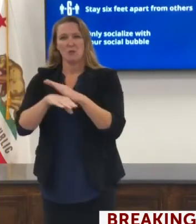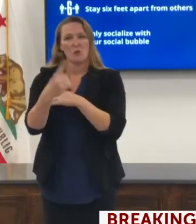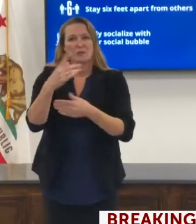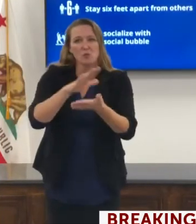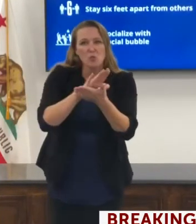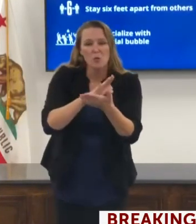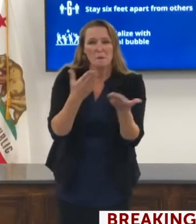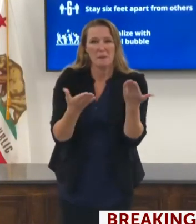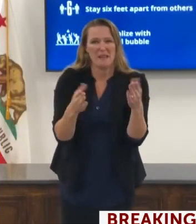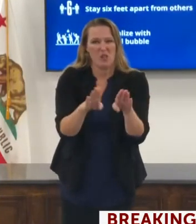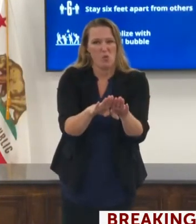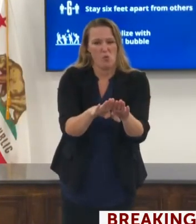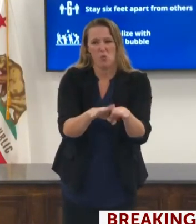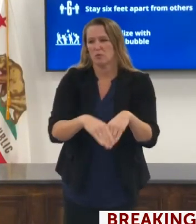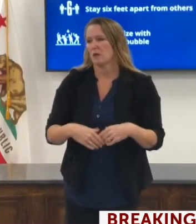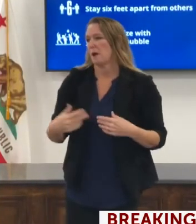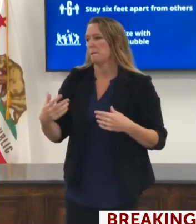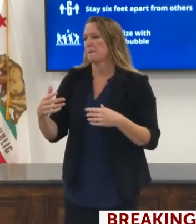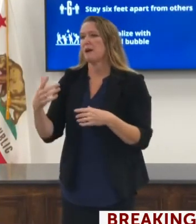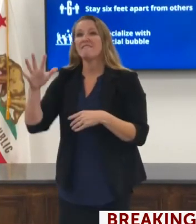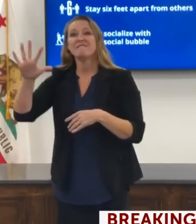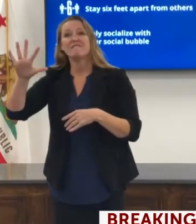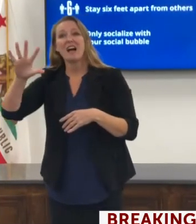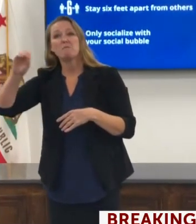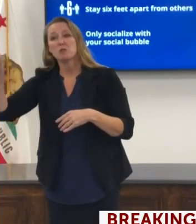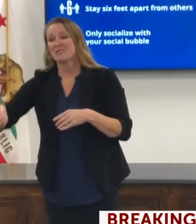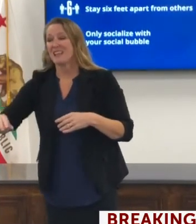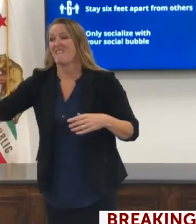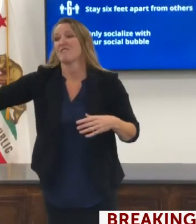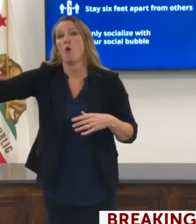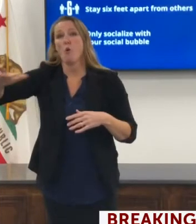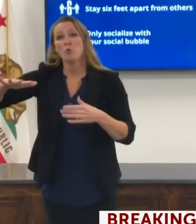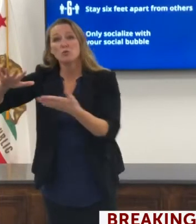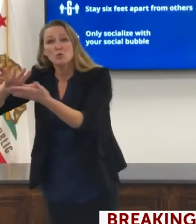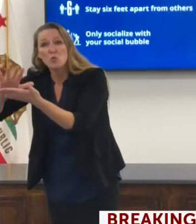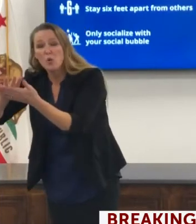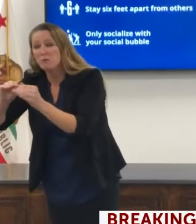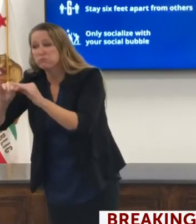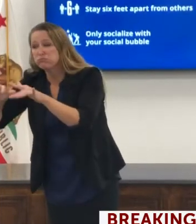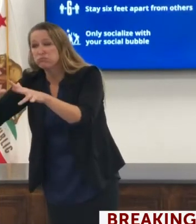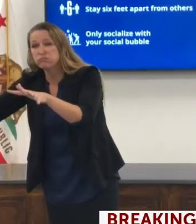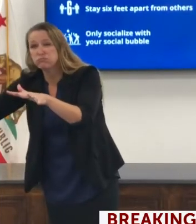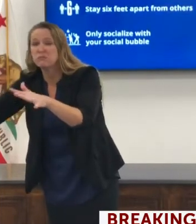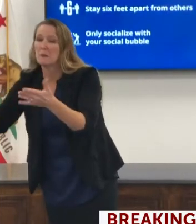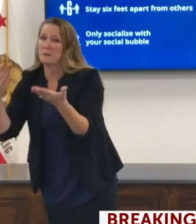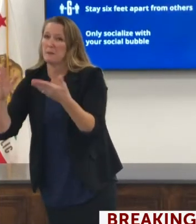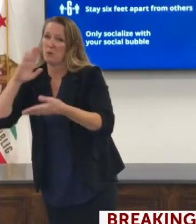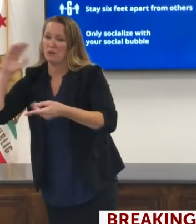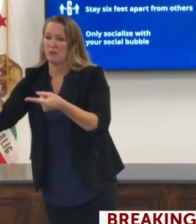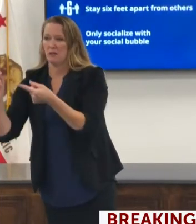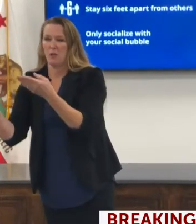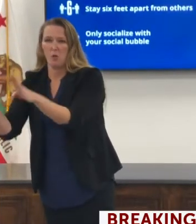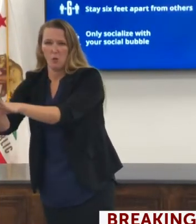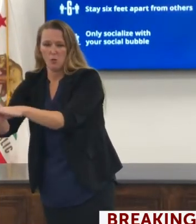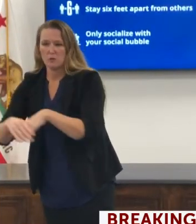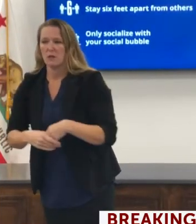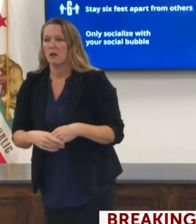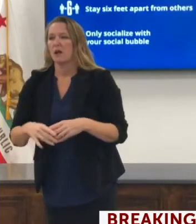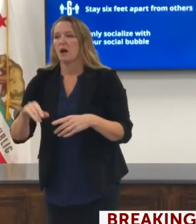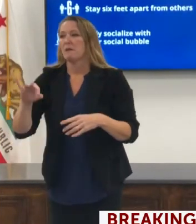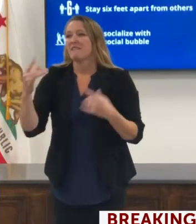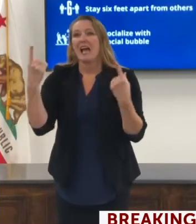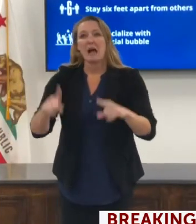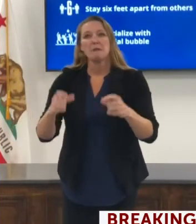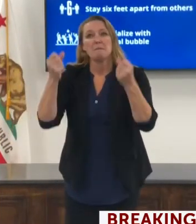infected is one of the metrics we'd look at. When multiple schools are having outbreaks at the same